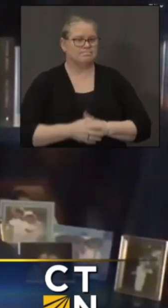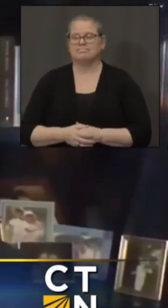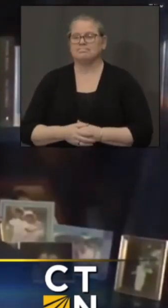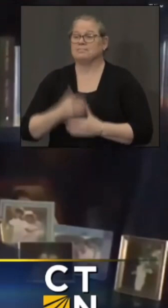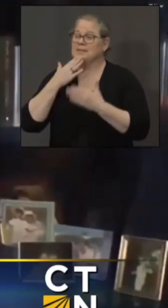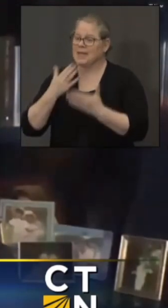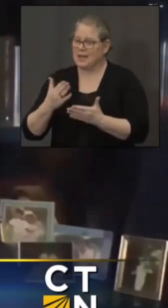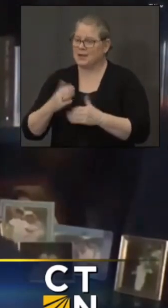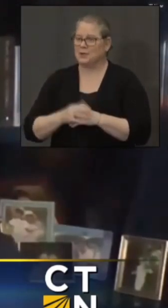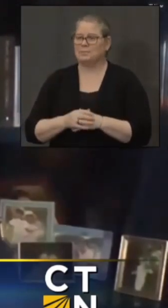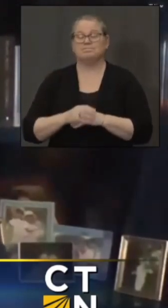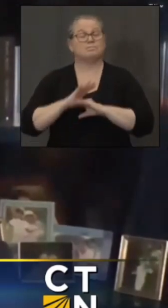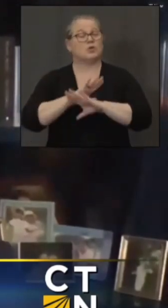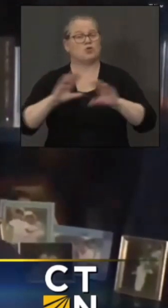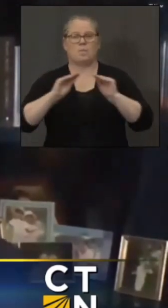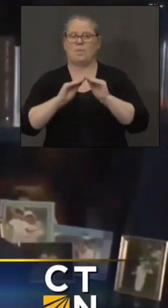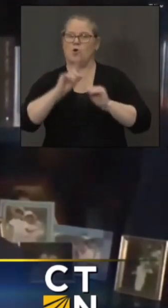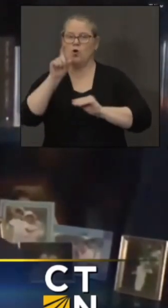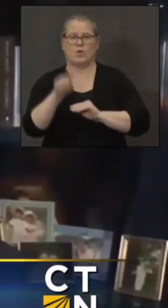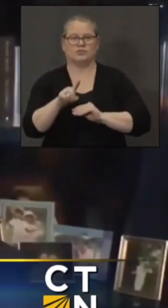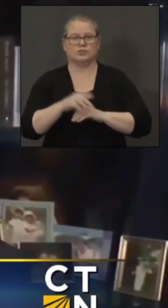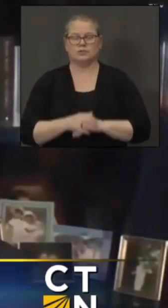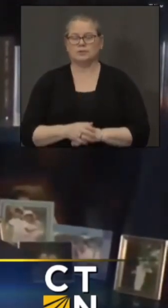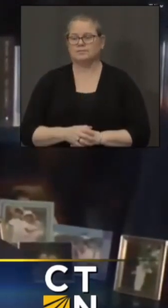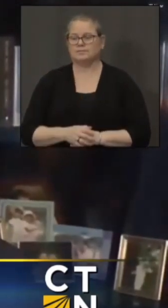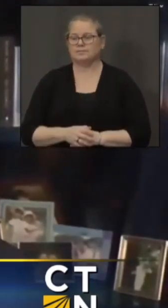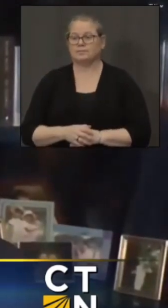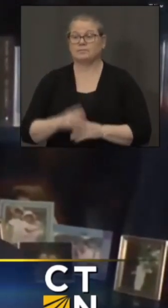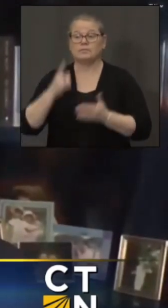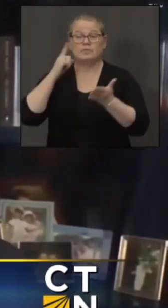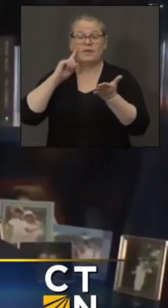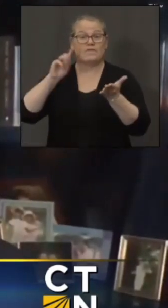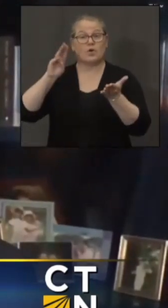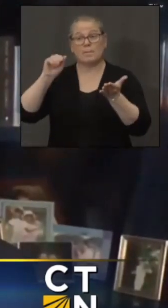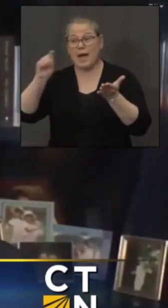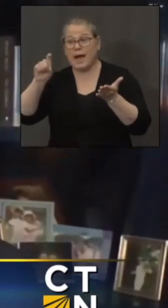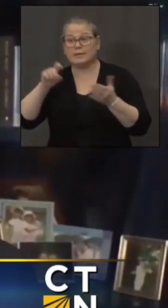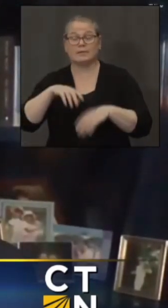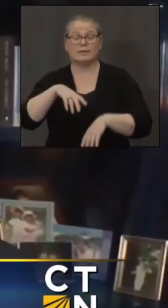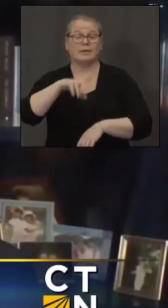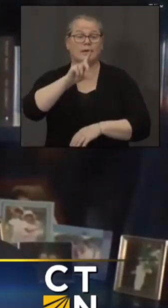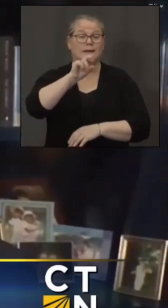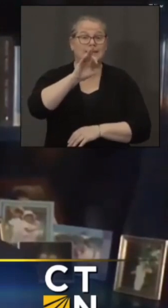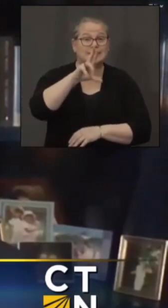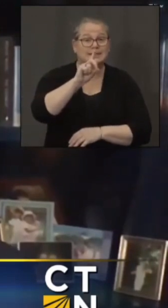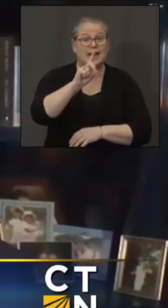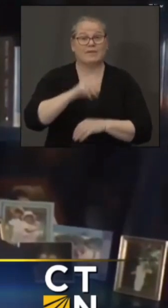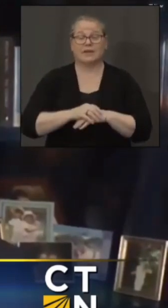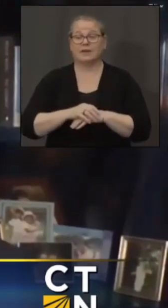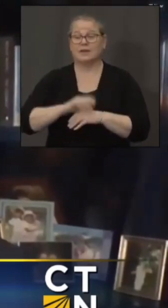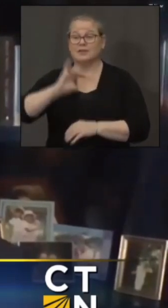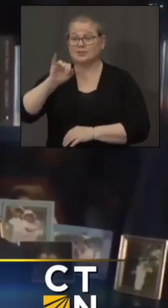Well, let me just say on behalf of Max and David and Josh and Paul and our team,